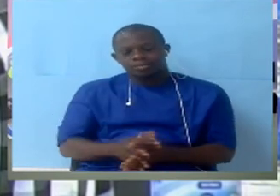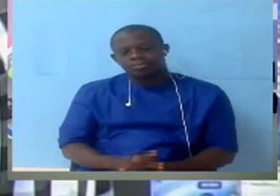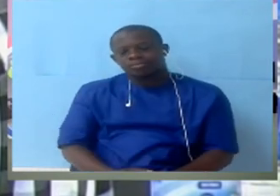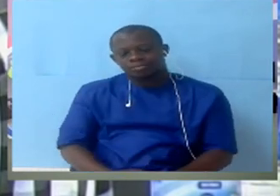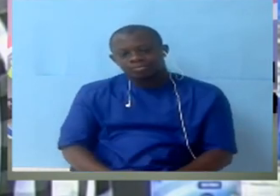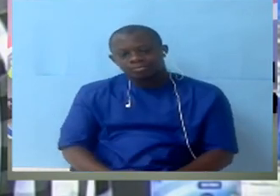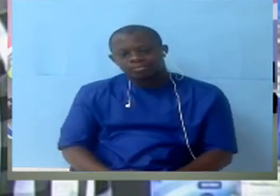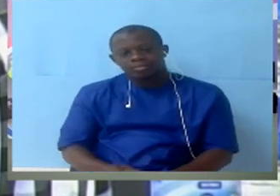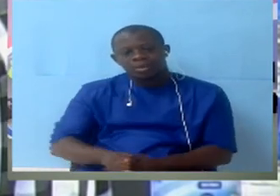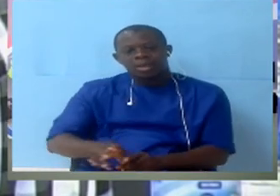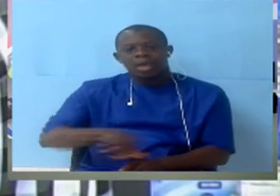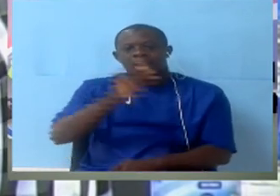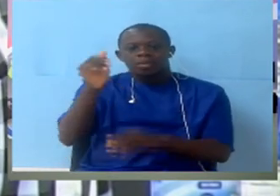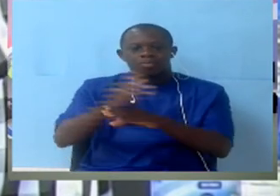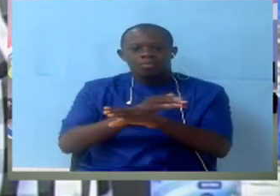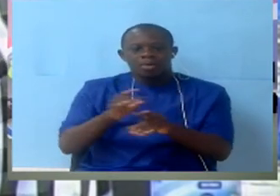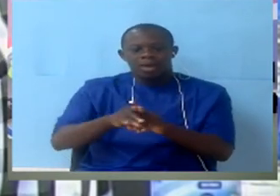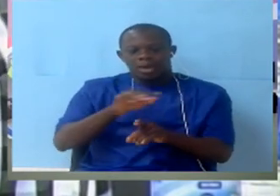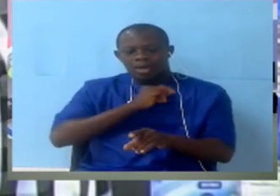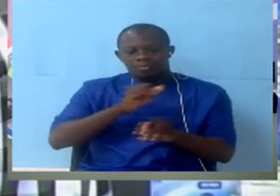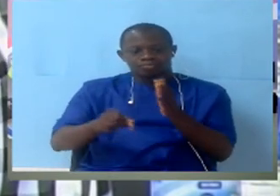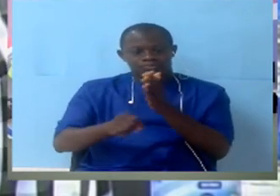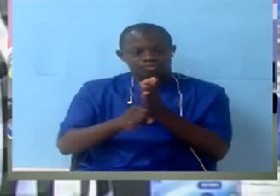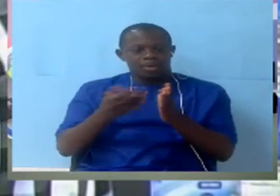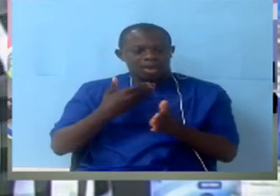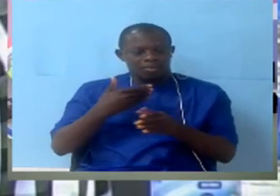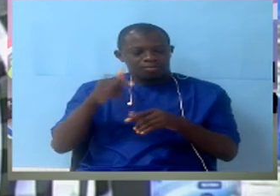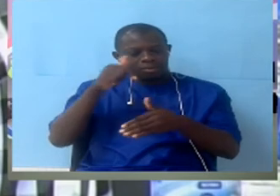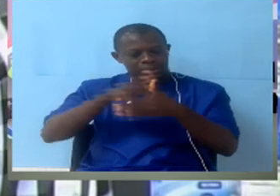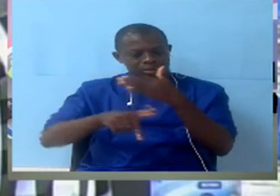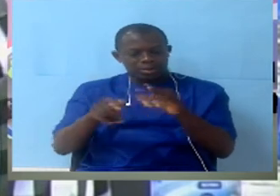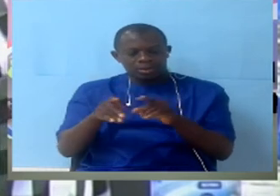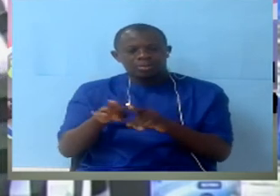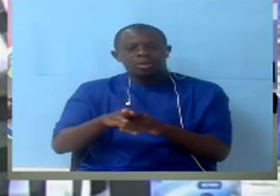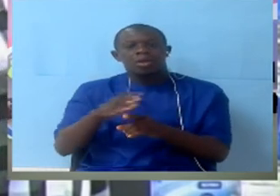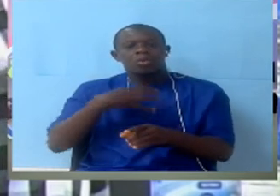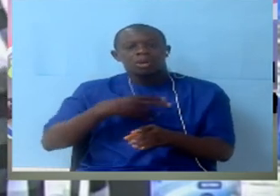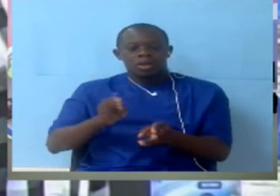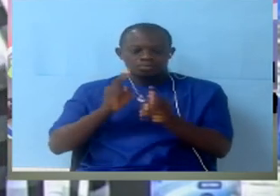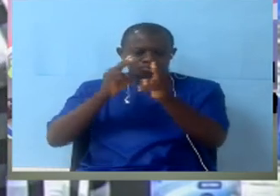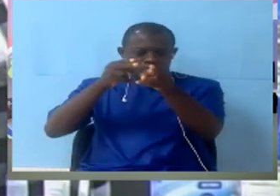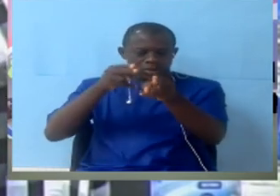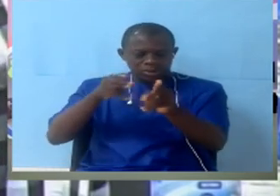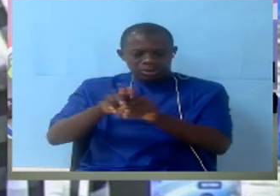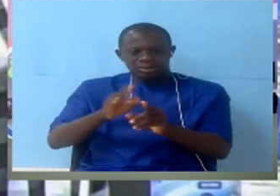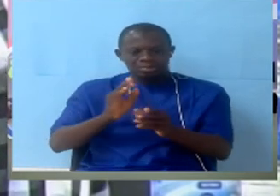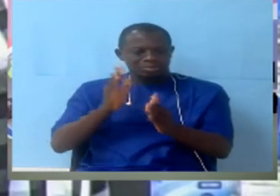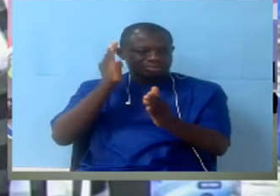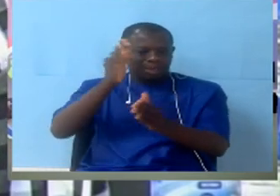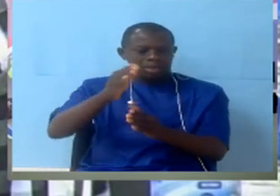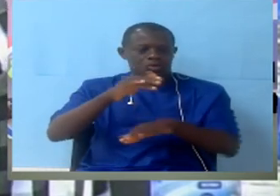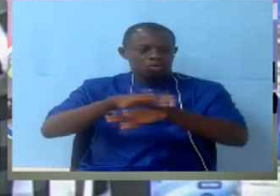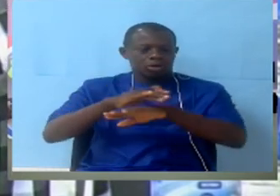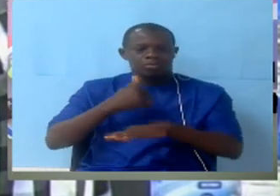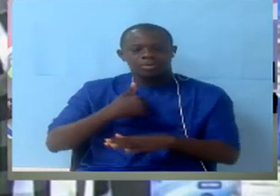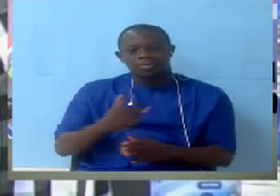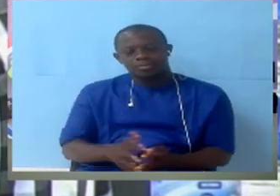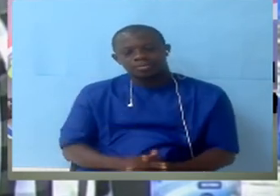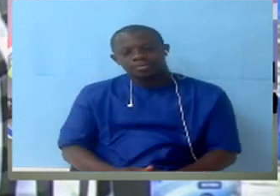gun. And there was a round inside the chamber pointed at direct to me. And there was a round in the chamber which was directly pointed